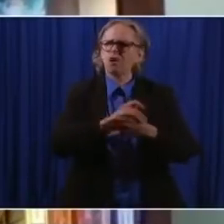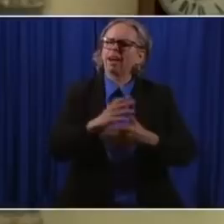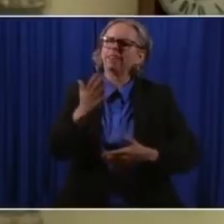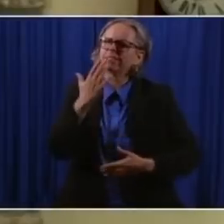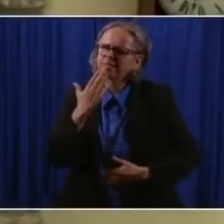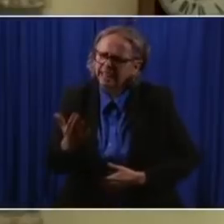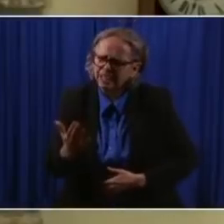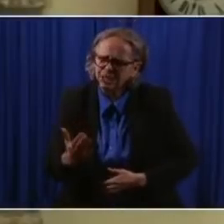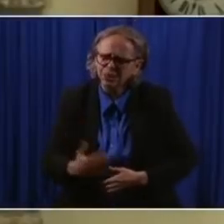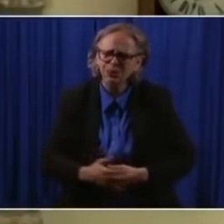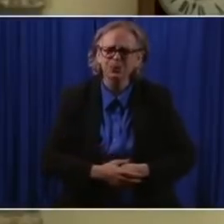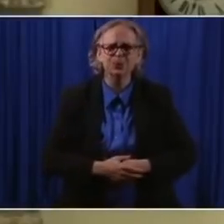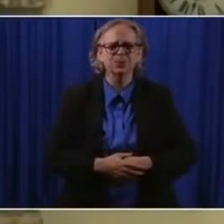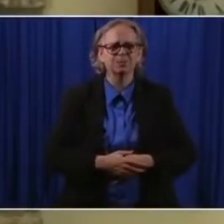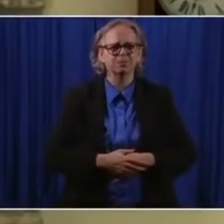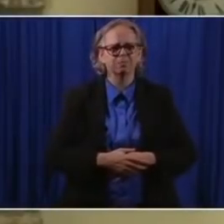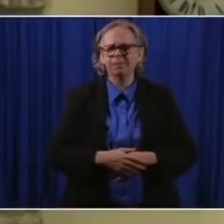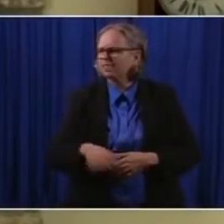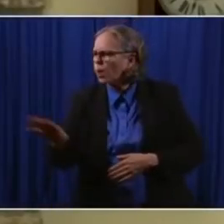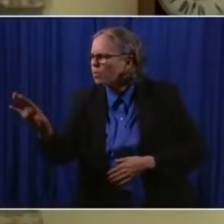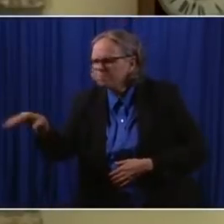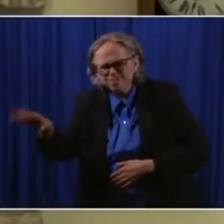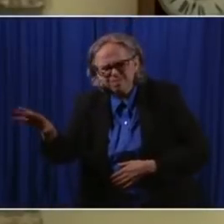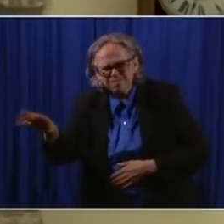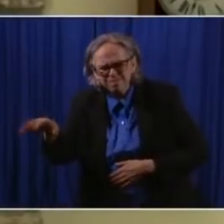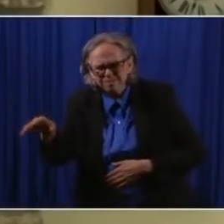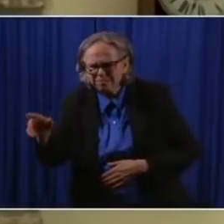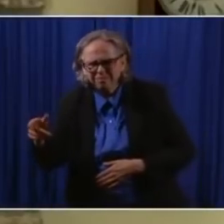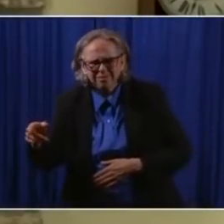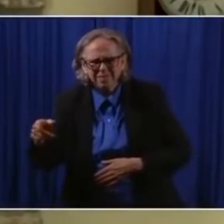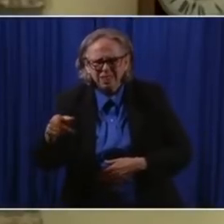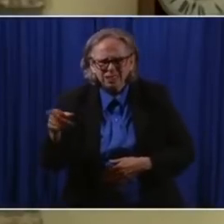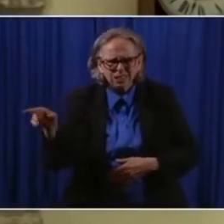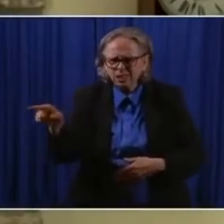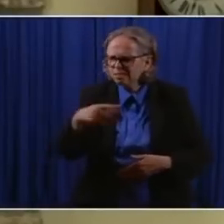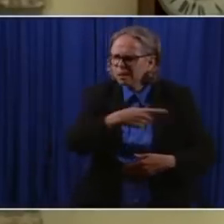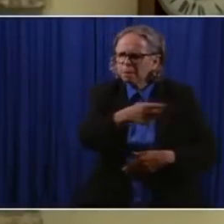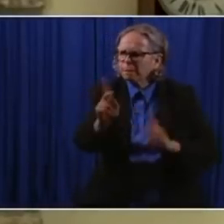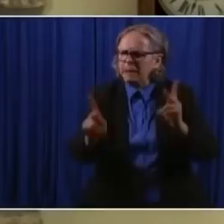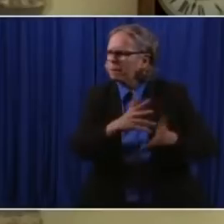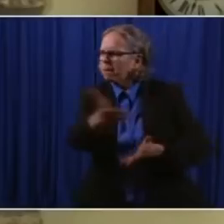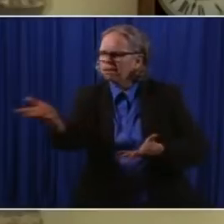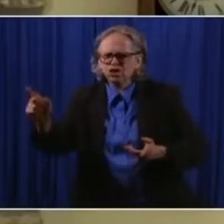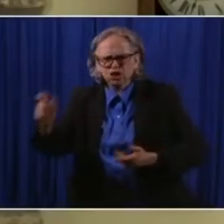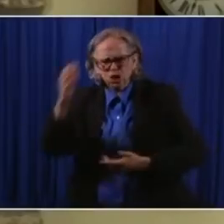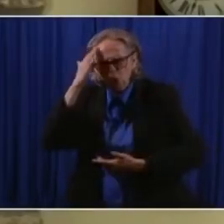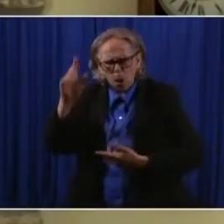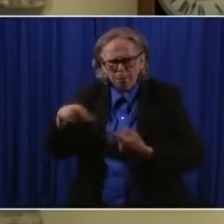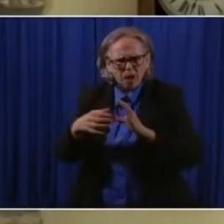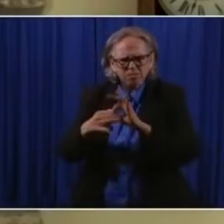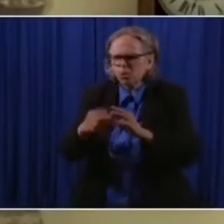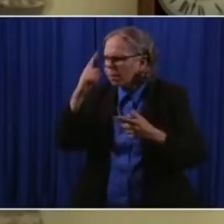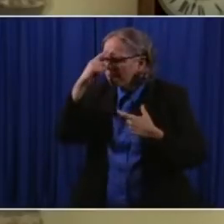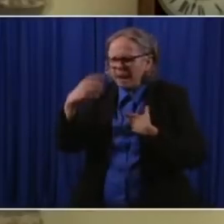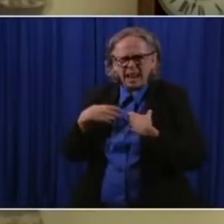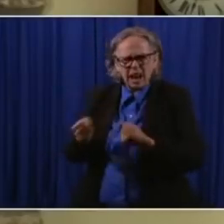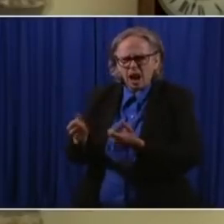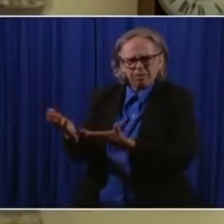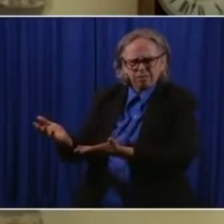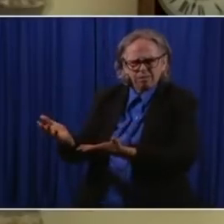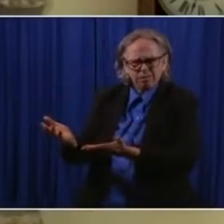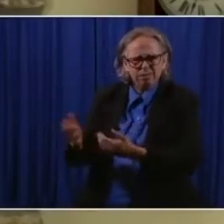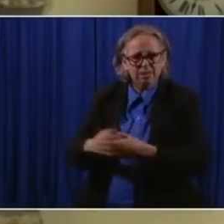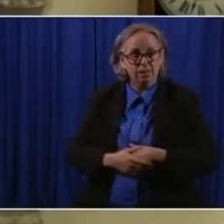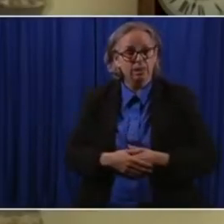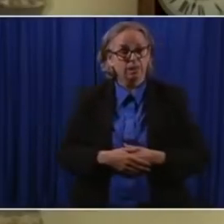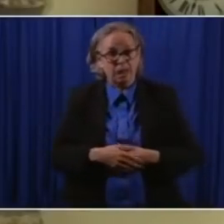should know, what any of us should know in this area, because I know that, look, this has been a